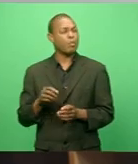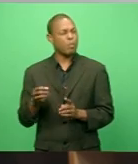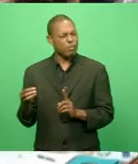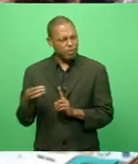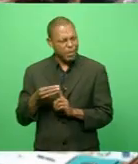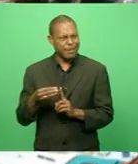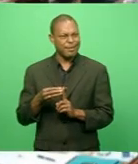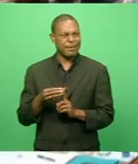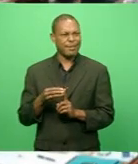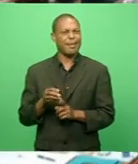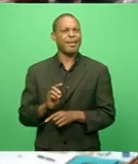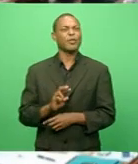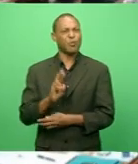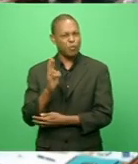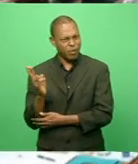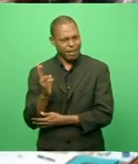to